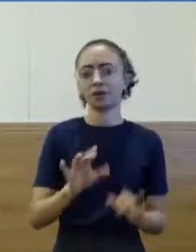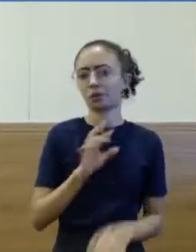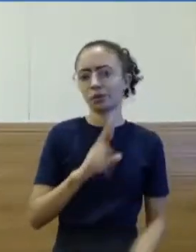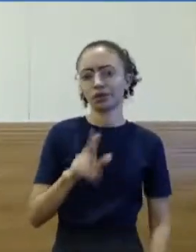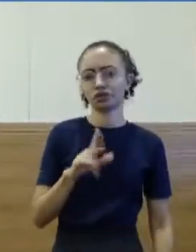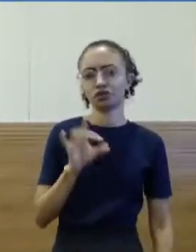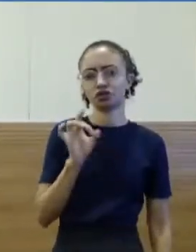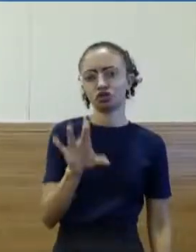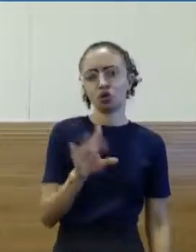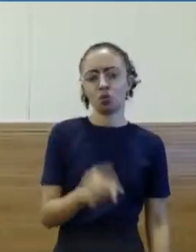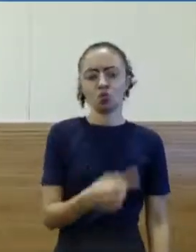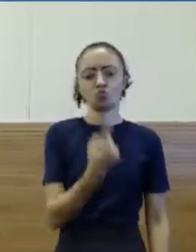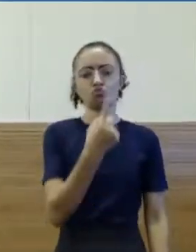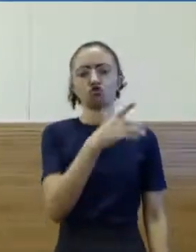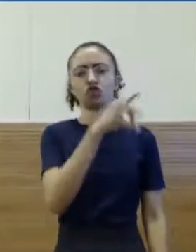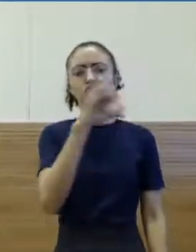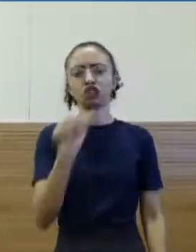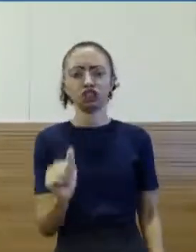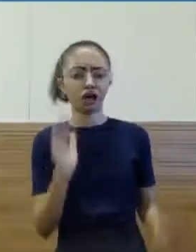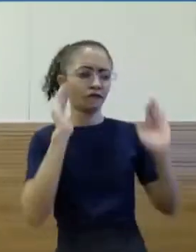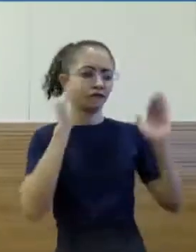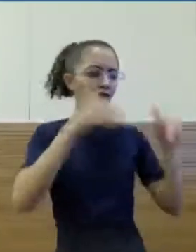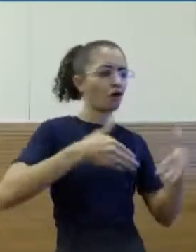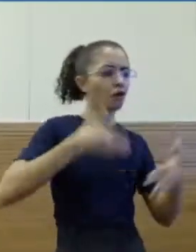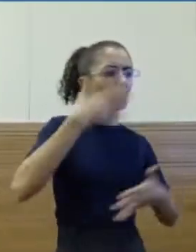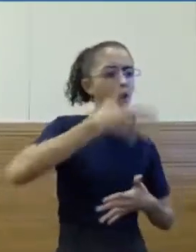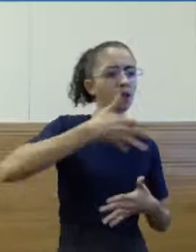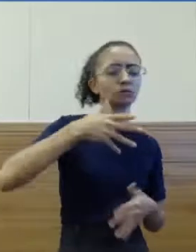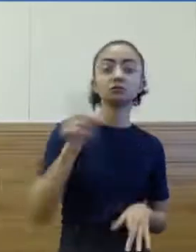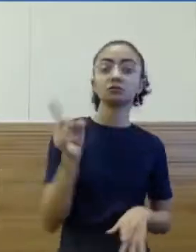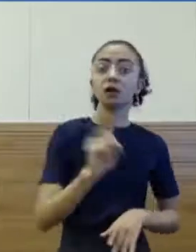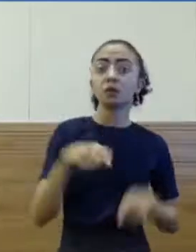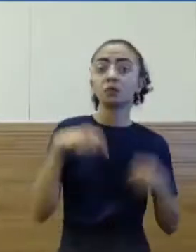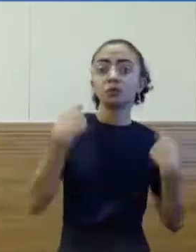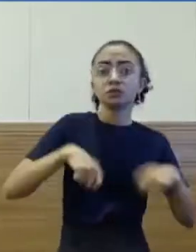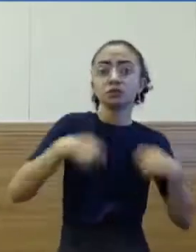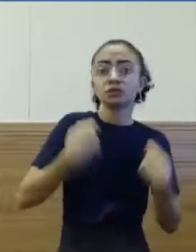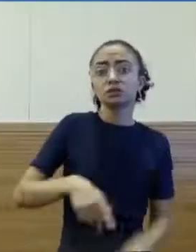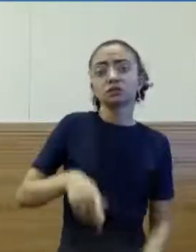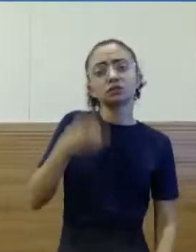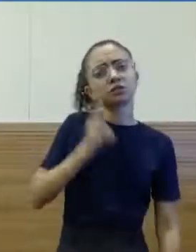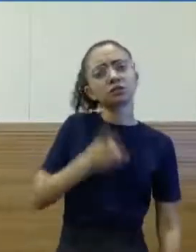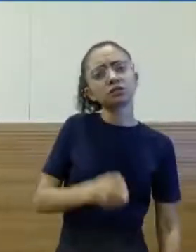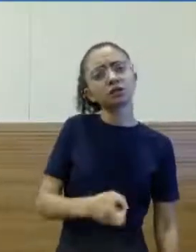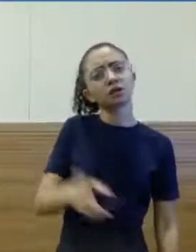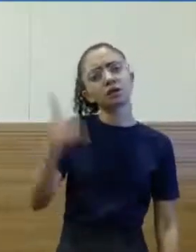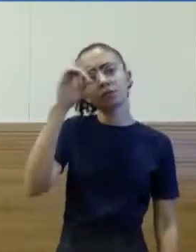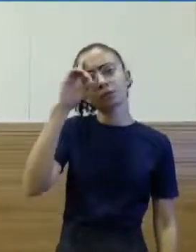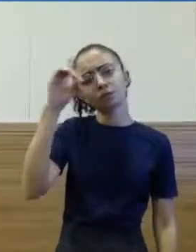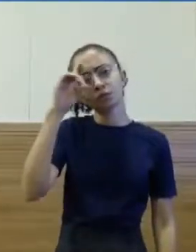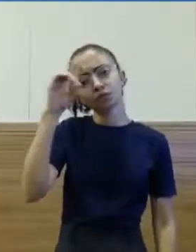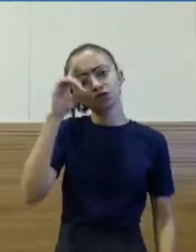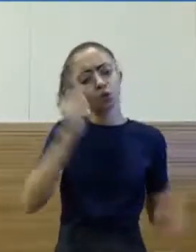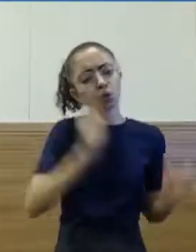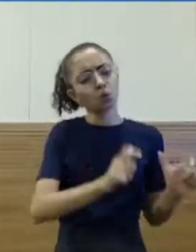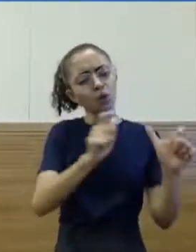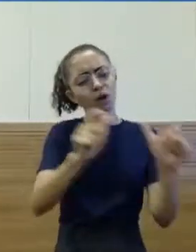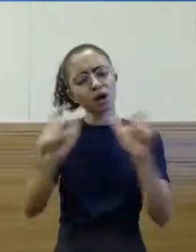we need to have like the World Food Day, and the guides need to be everywhere to be able